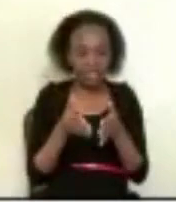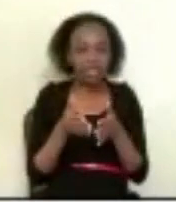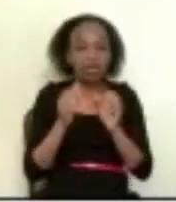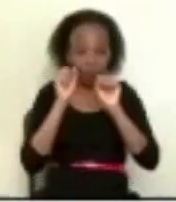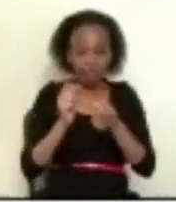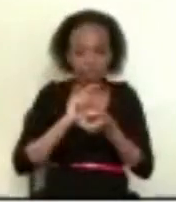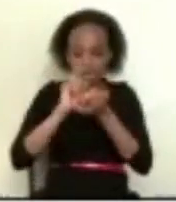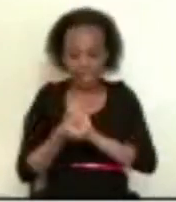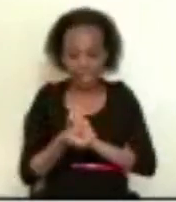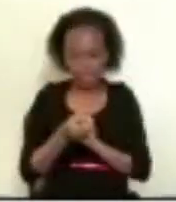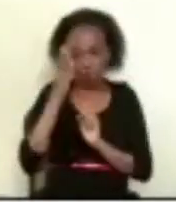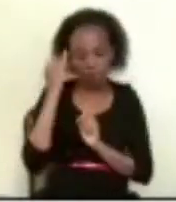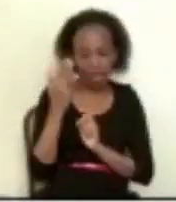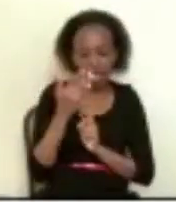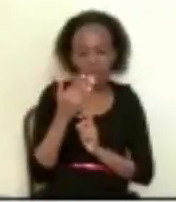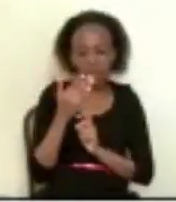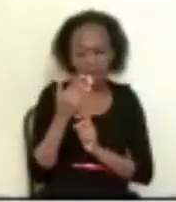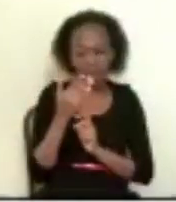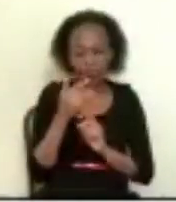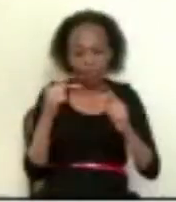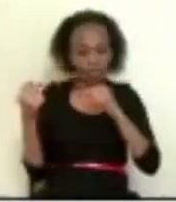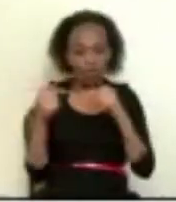reversed because of the war